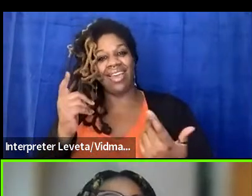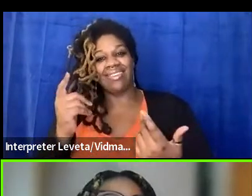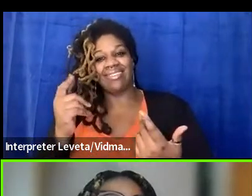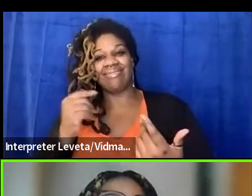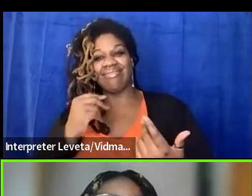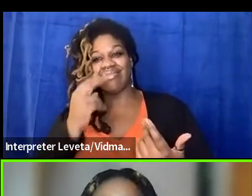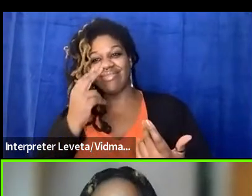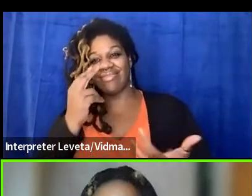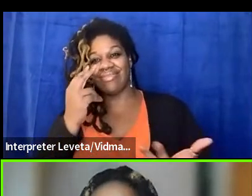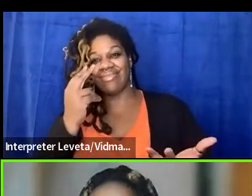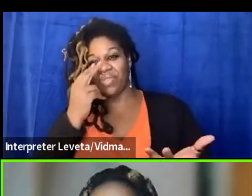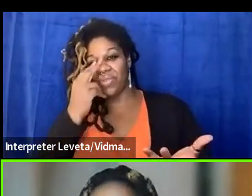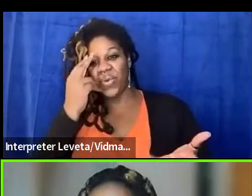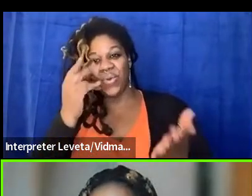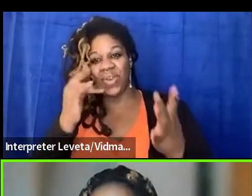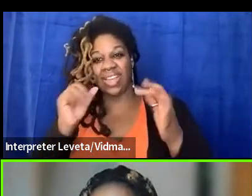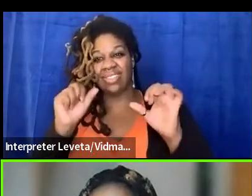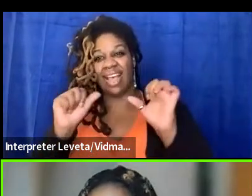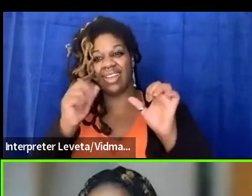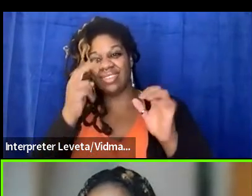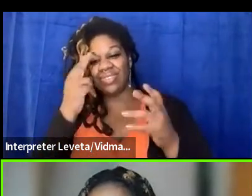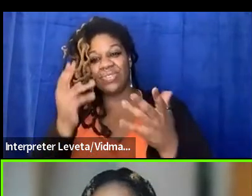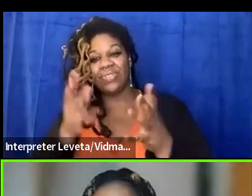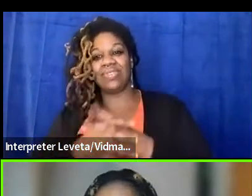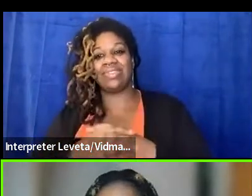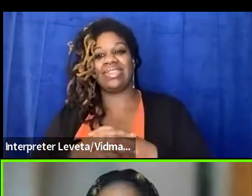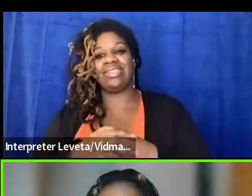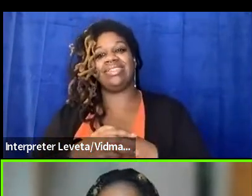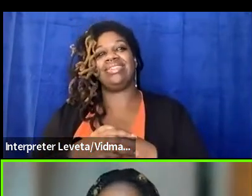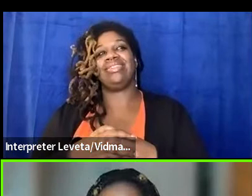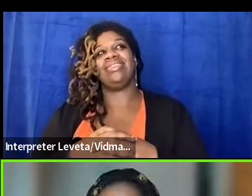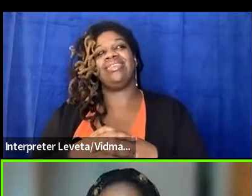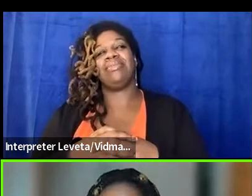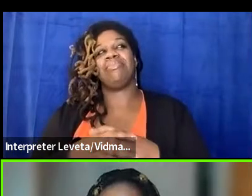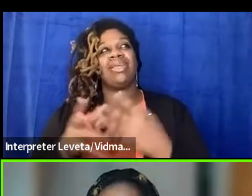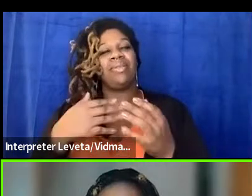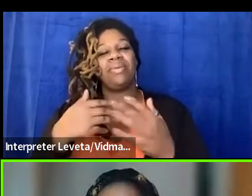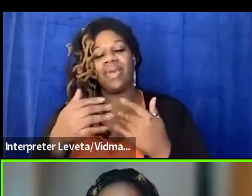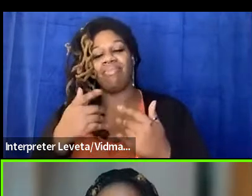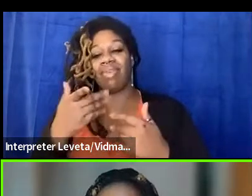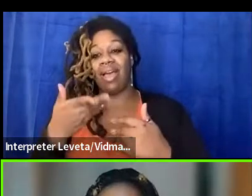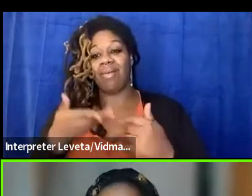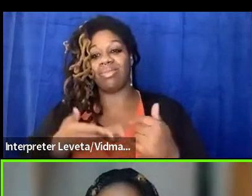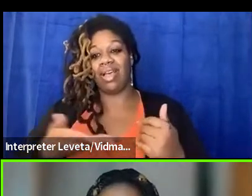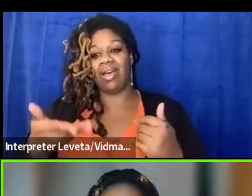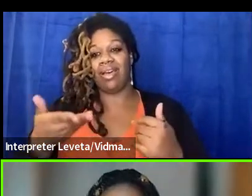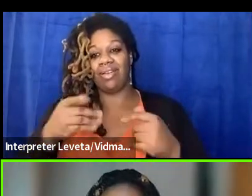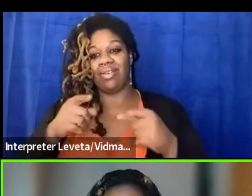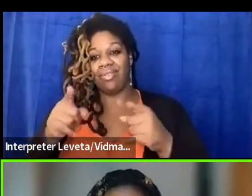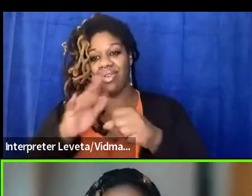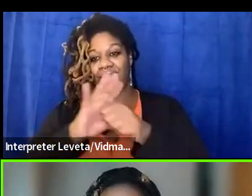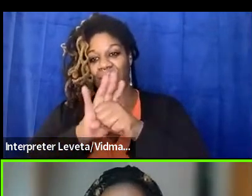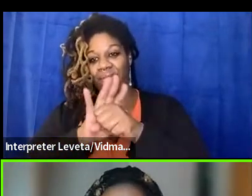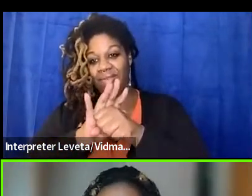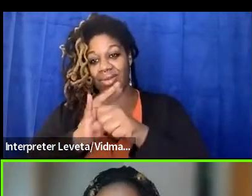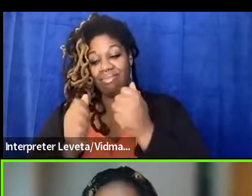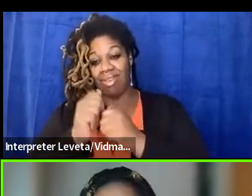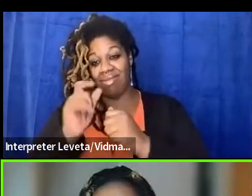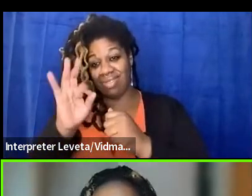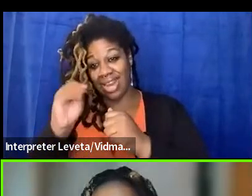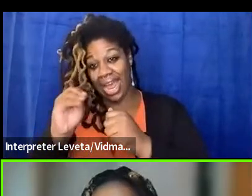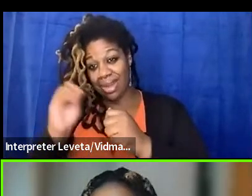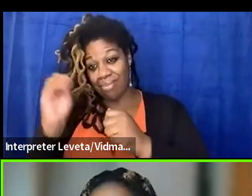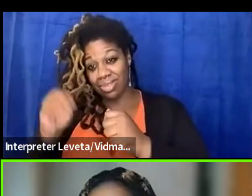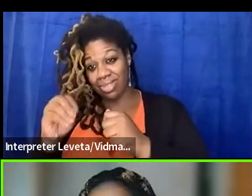I also got hired during COVID, so most 99% of my work happens on the